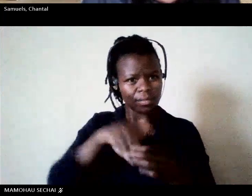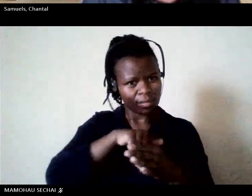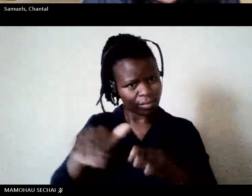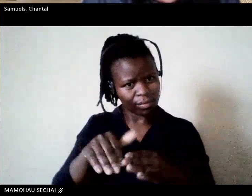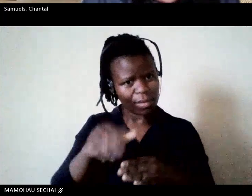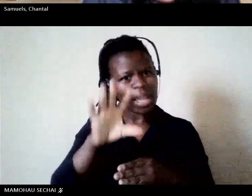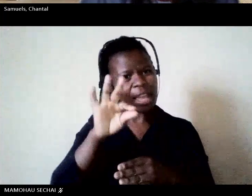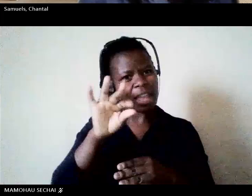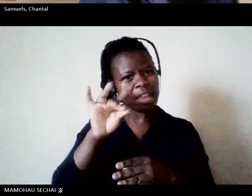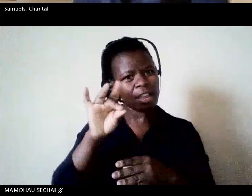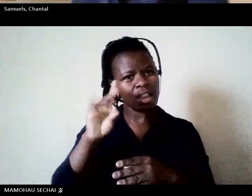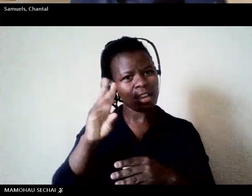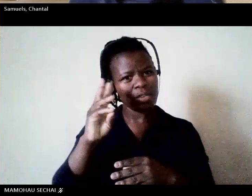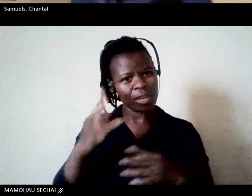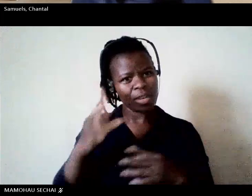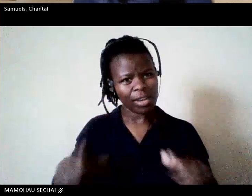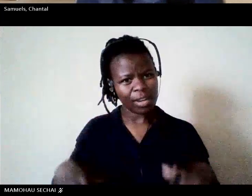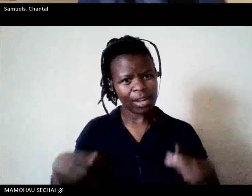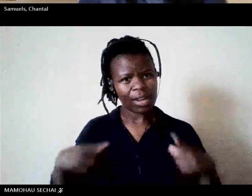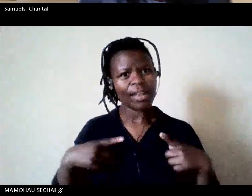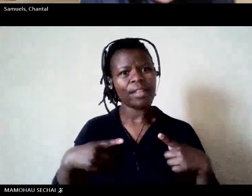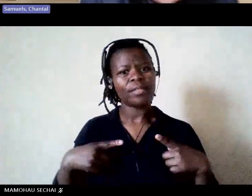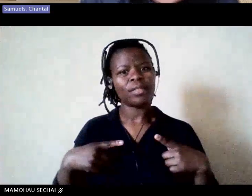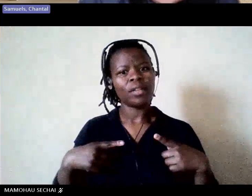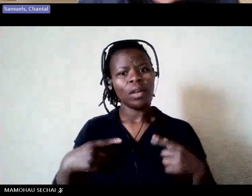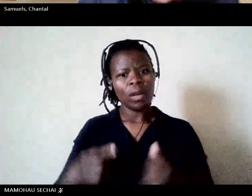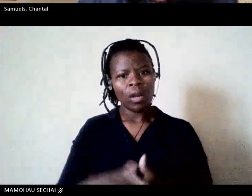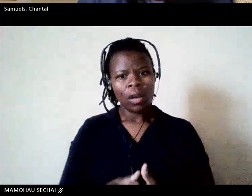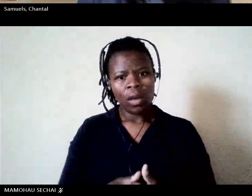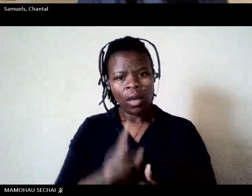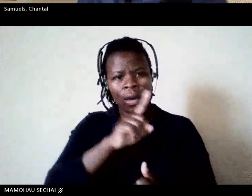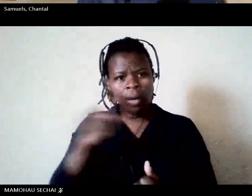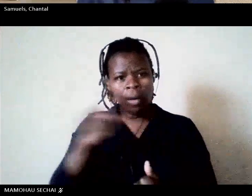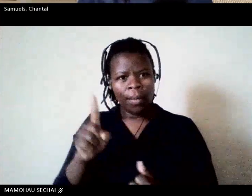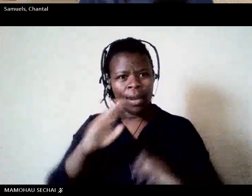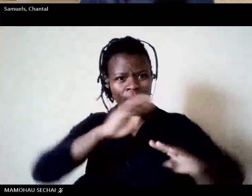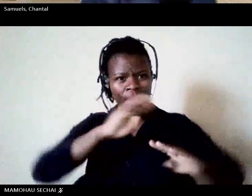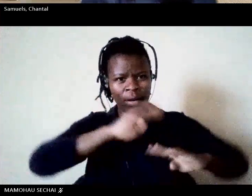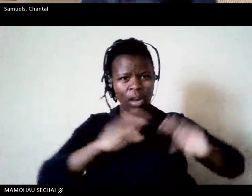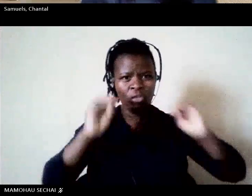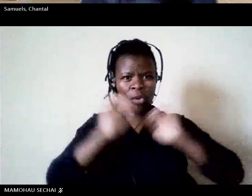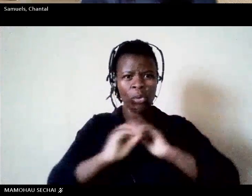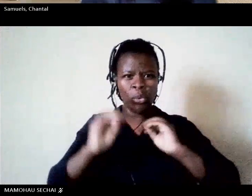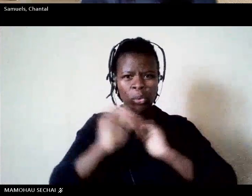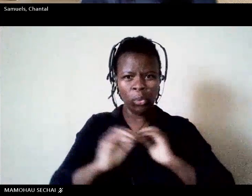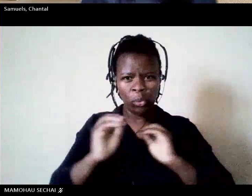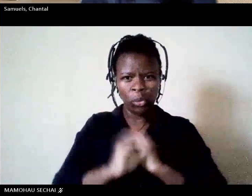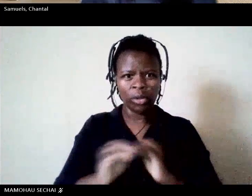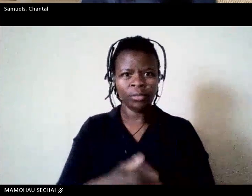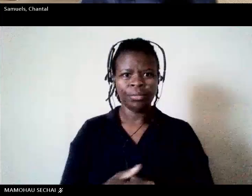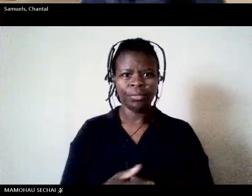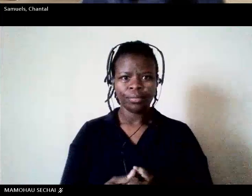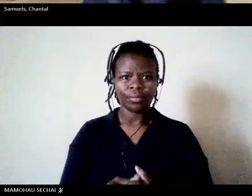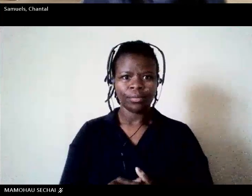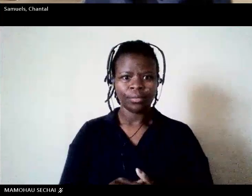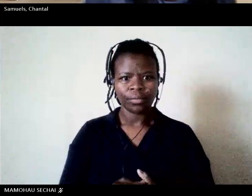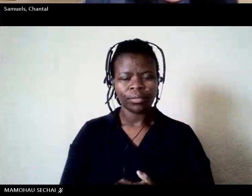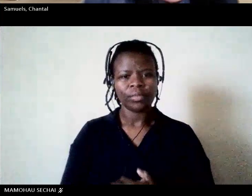is necessary, yes, but it is not sufficient, yes. We also need to transform attitudes. That's the biggest one for